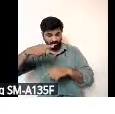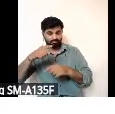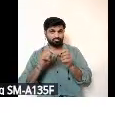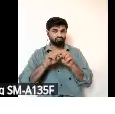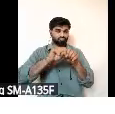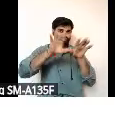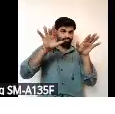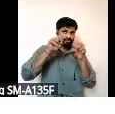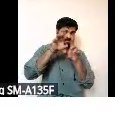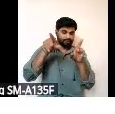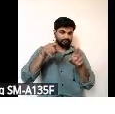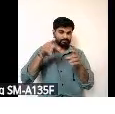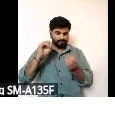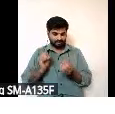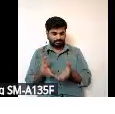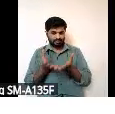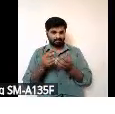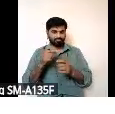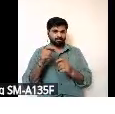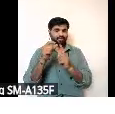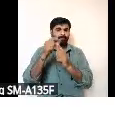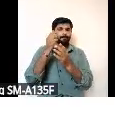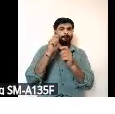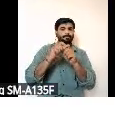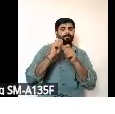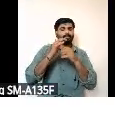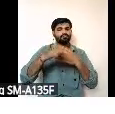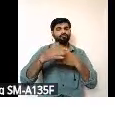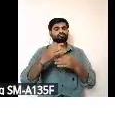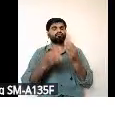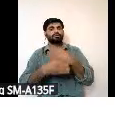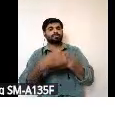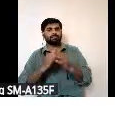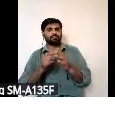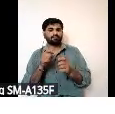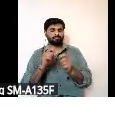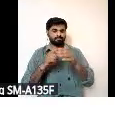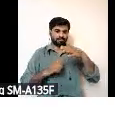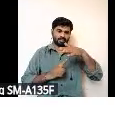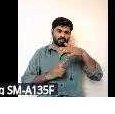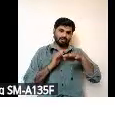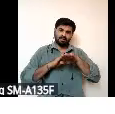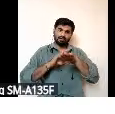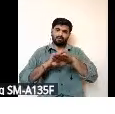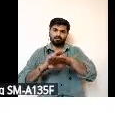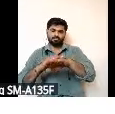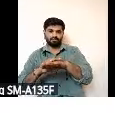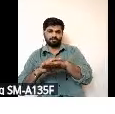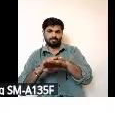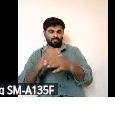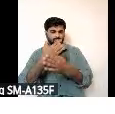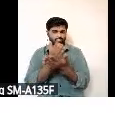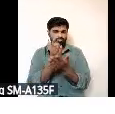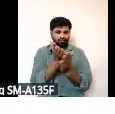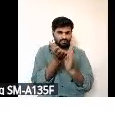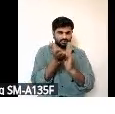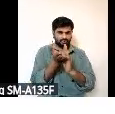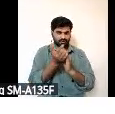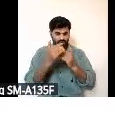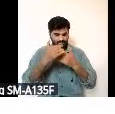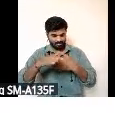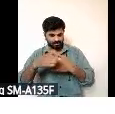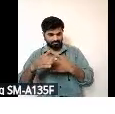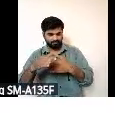first back in 1872 when it did its first model census. And so it's going to be a data